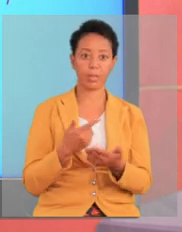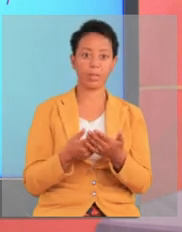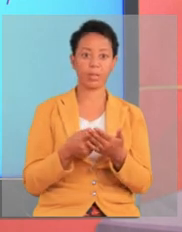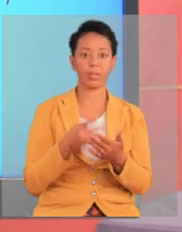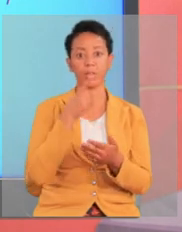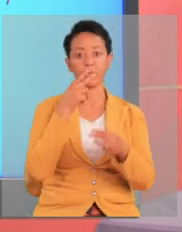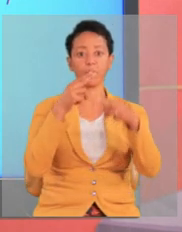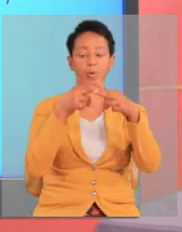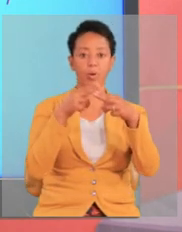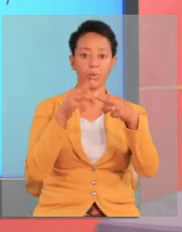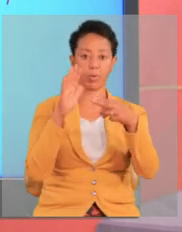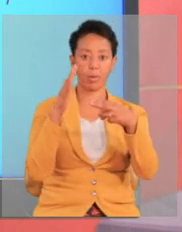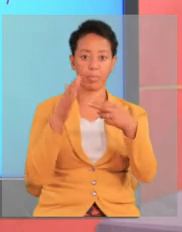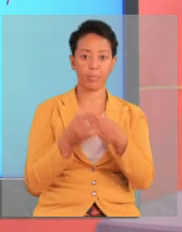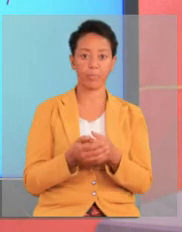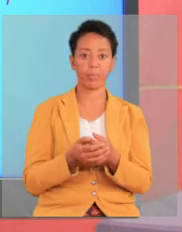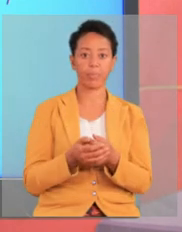Then,